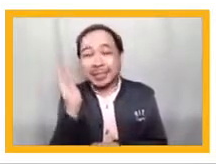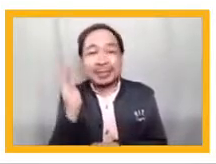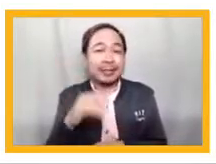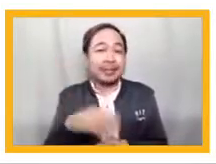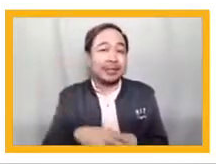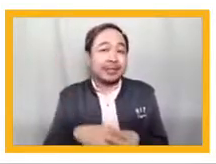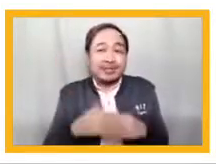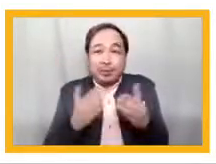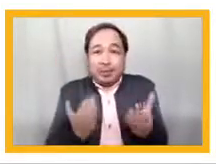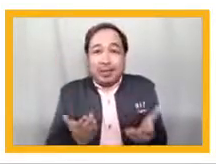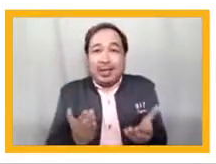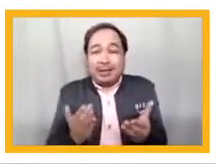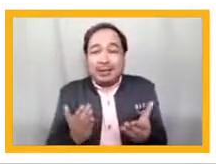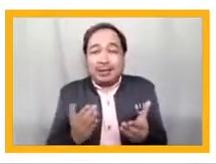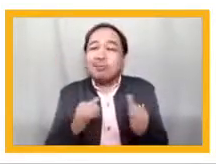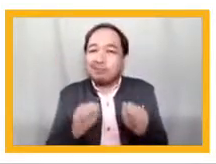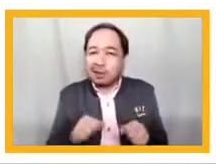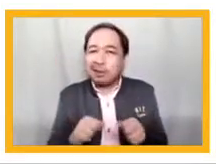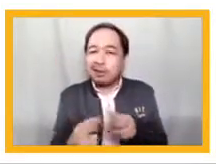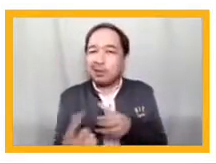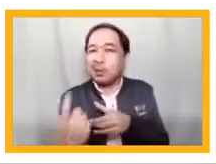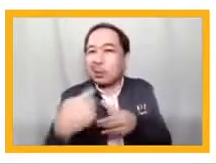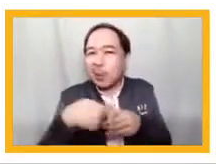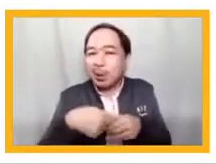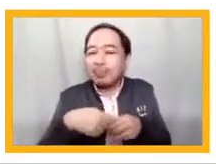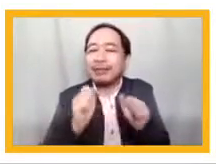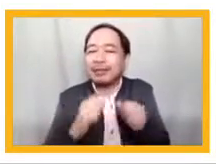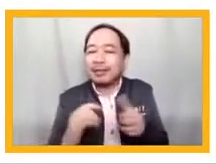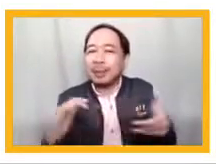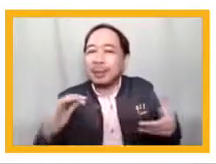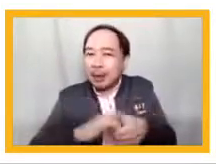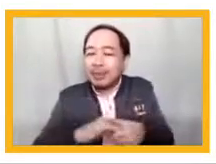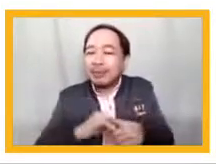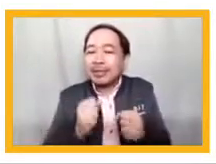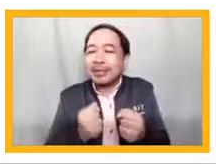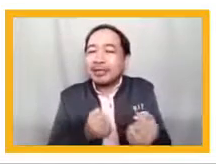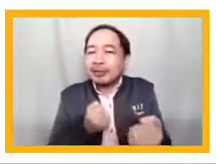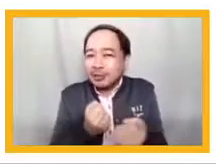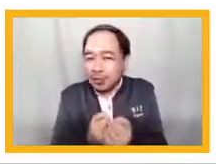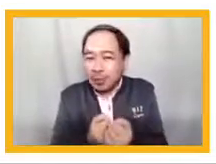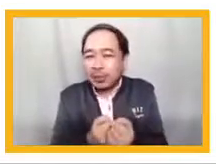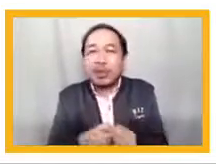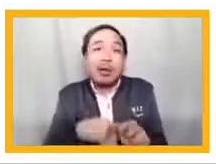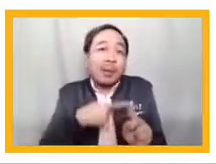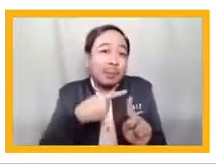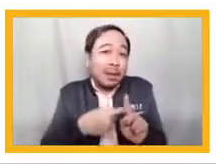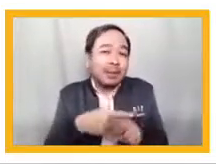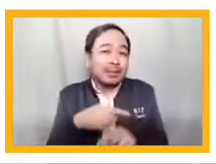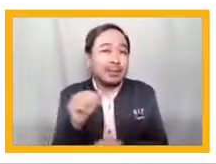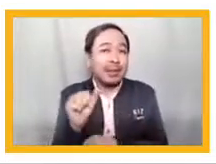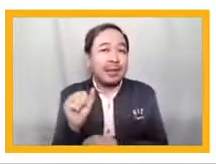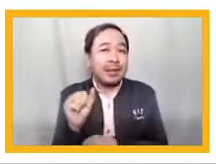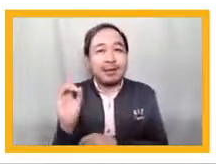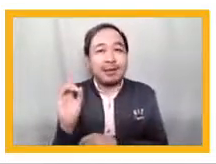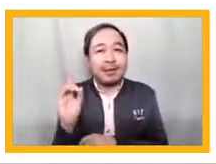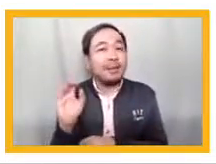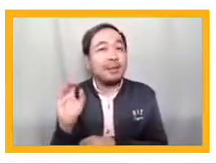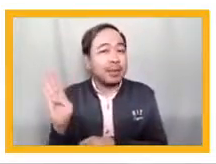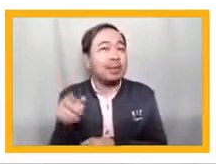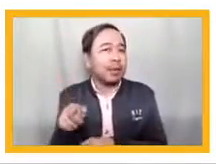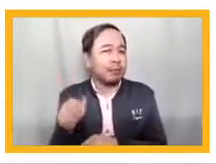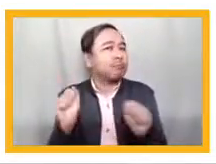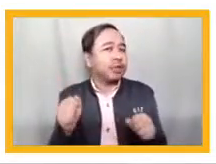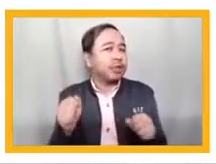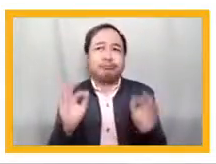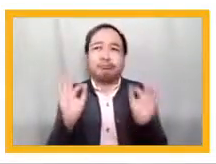be our partner, our sponsor, and ADB is a good connector